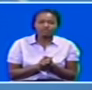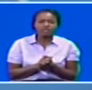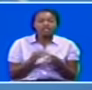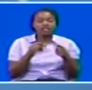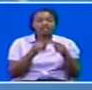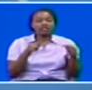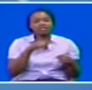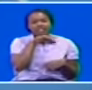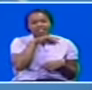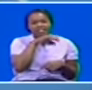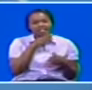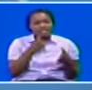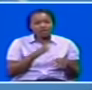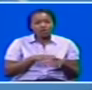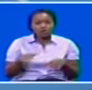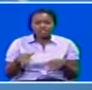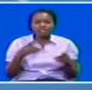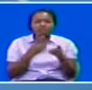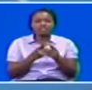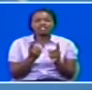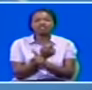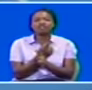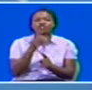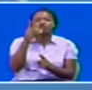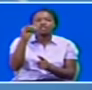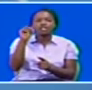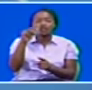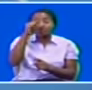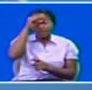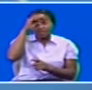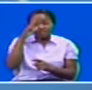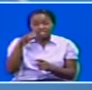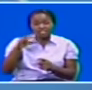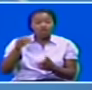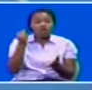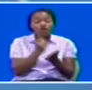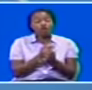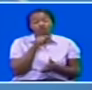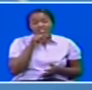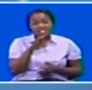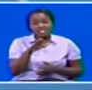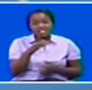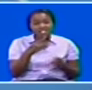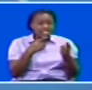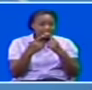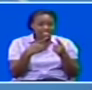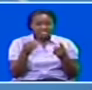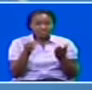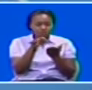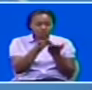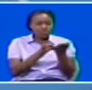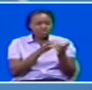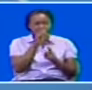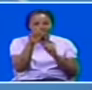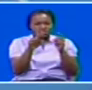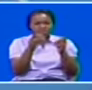Quad leader Raila Odinga has this morning met with several ODM governors in his Capitol Hill office. Raila addressed the governors on audit queries raised by the